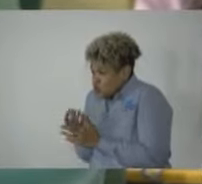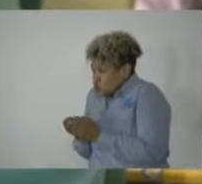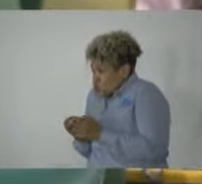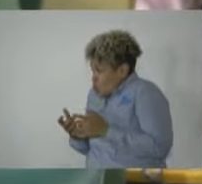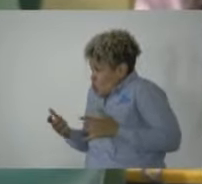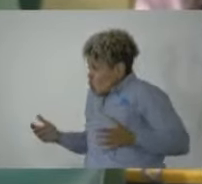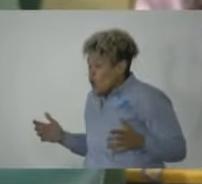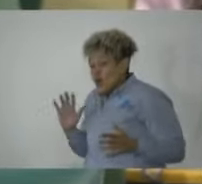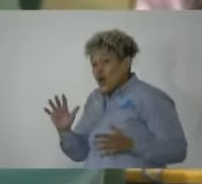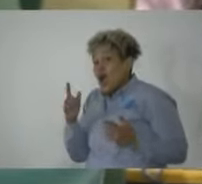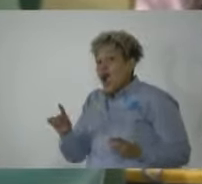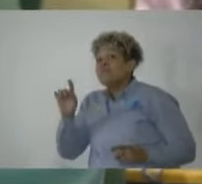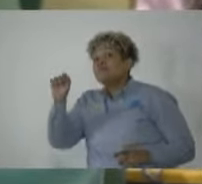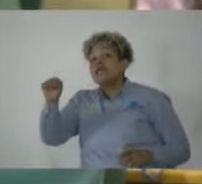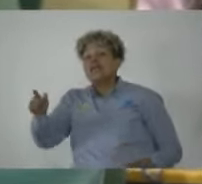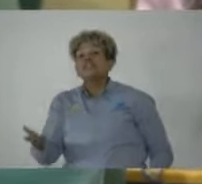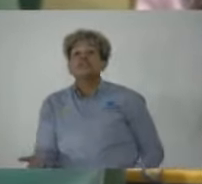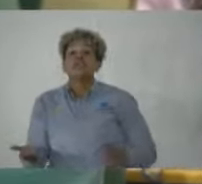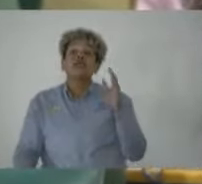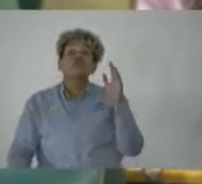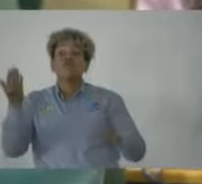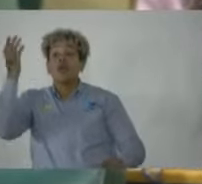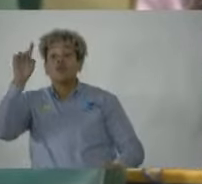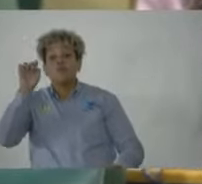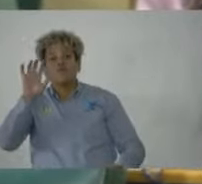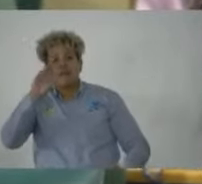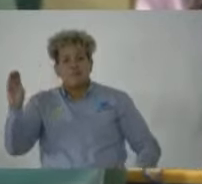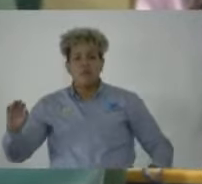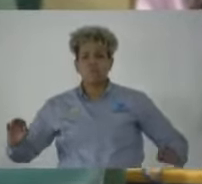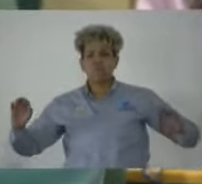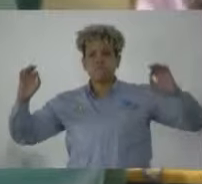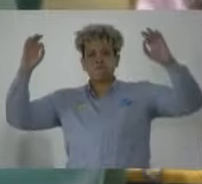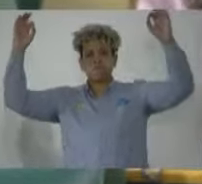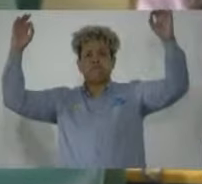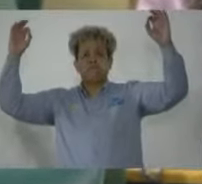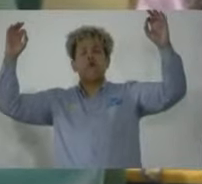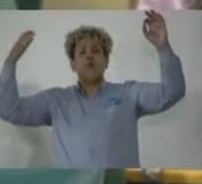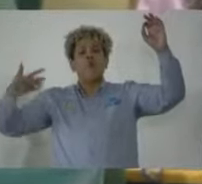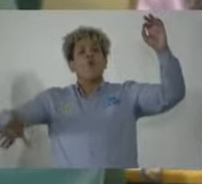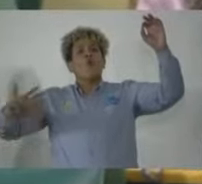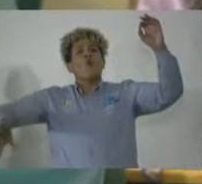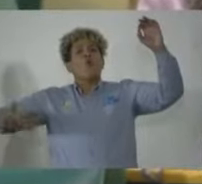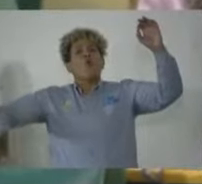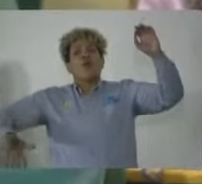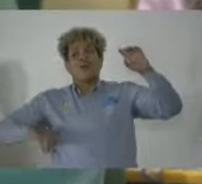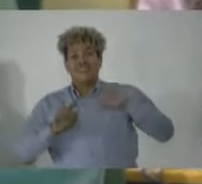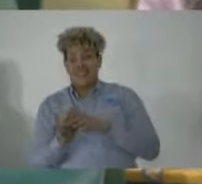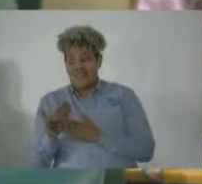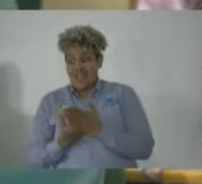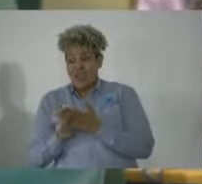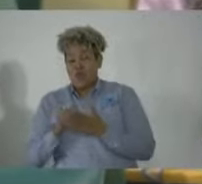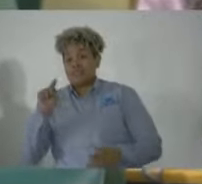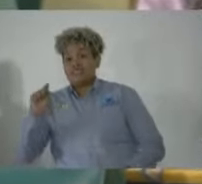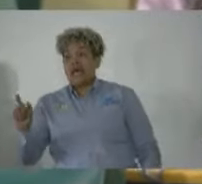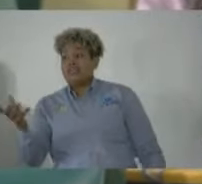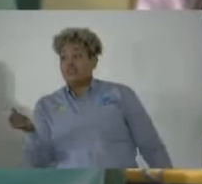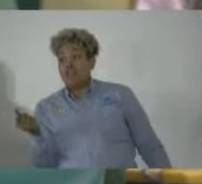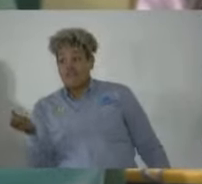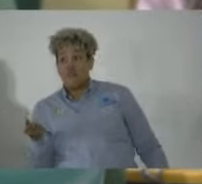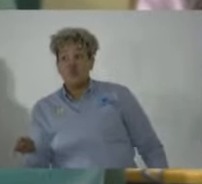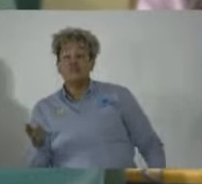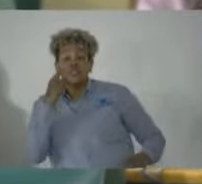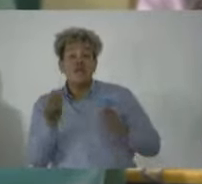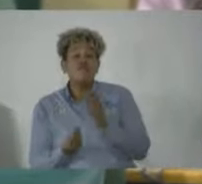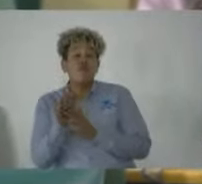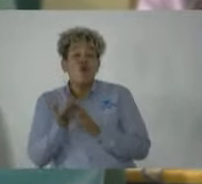revenue, though we raise the threshold substantially to 1.5 million, income tax revenue has